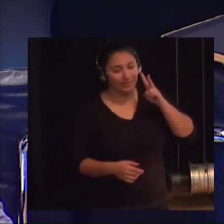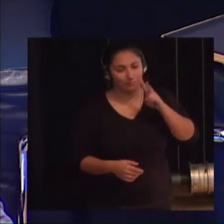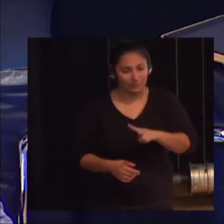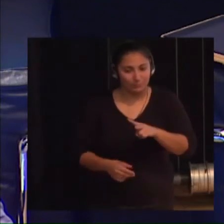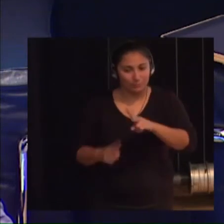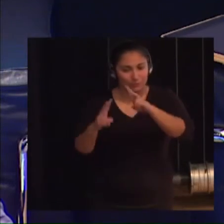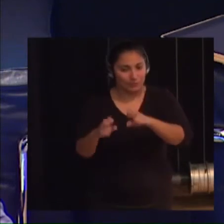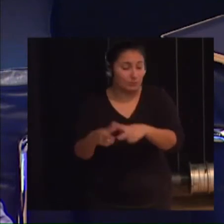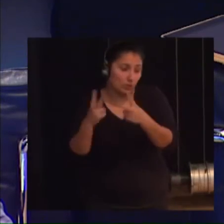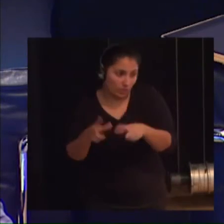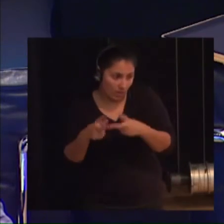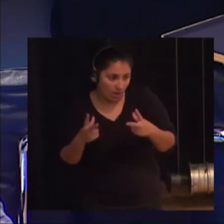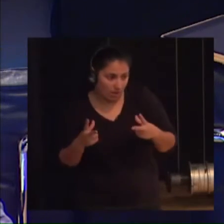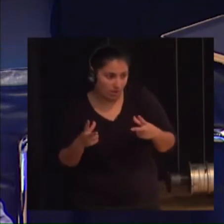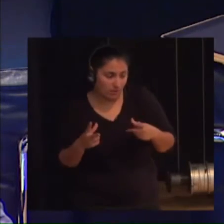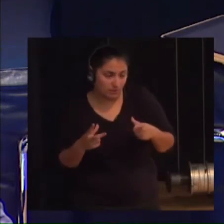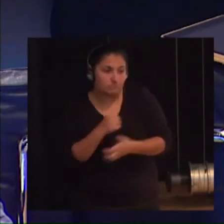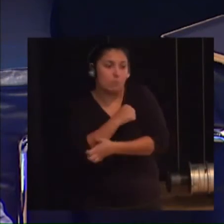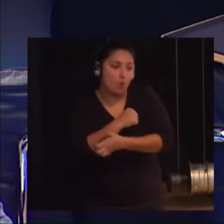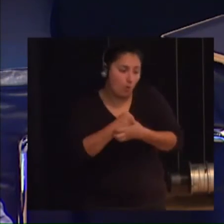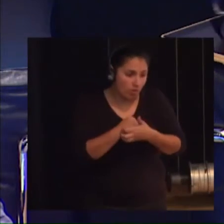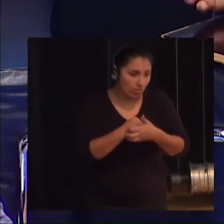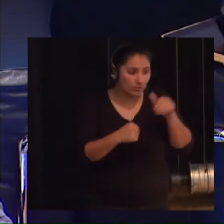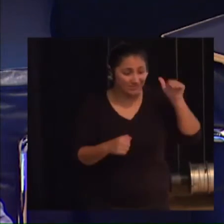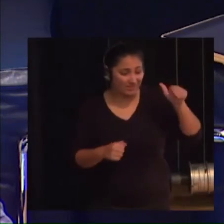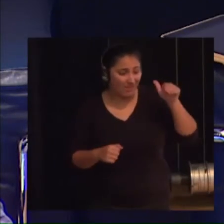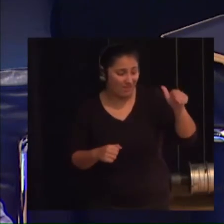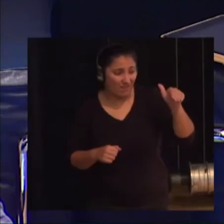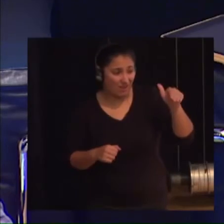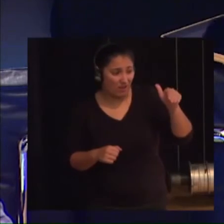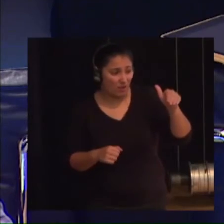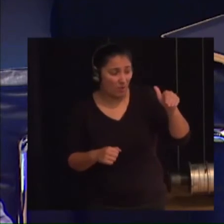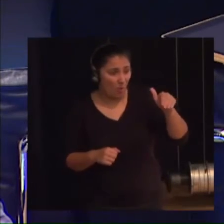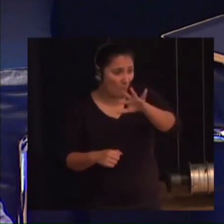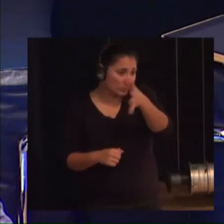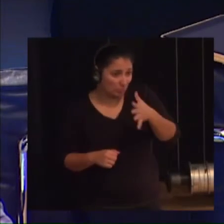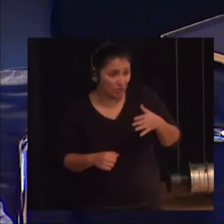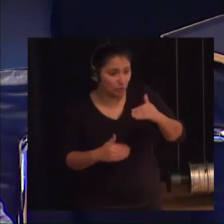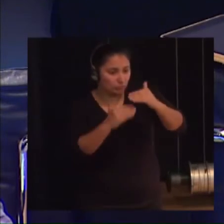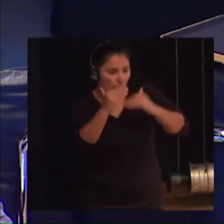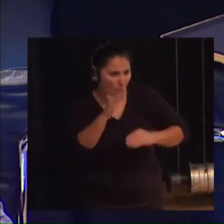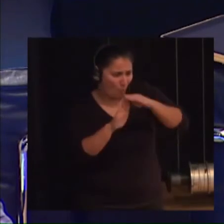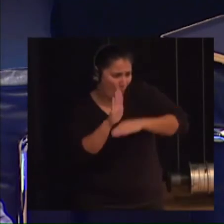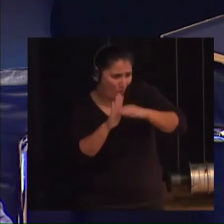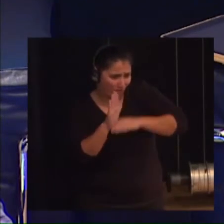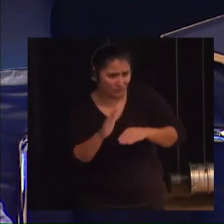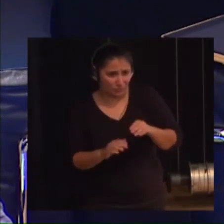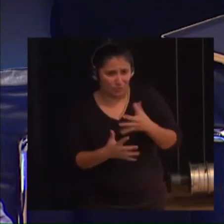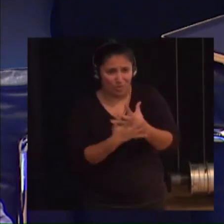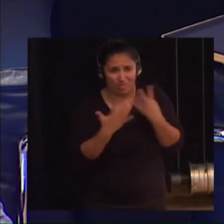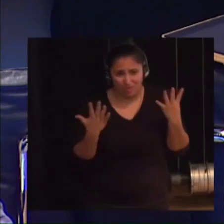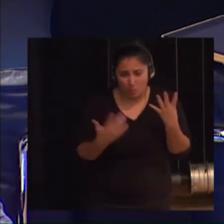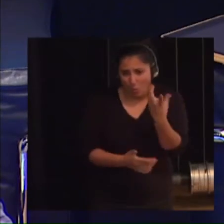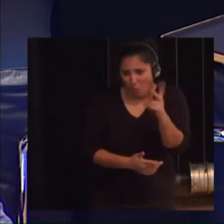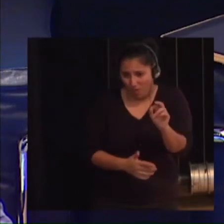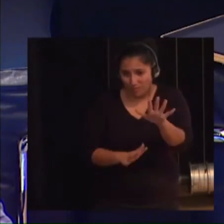ranks 19 or 20 in many countries that I don't want to name, as opposed to Spain, where poverty abroad still ranks fairly high. Yeah.